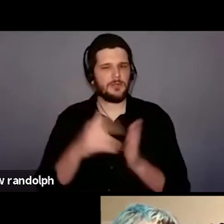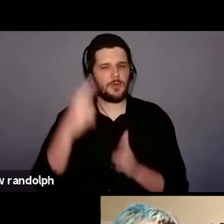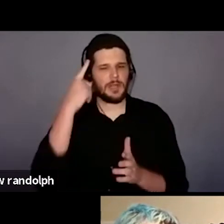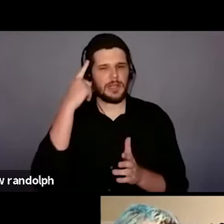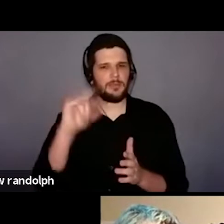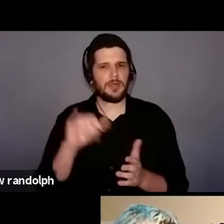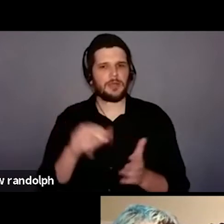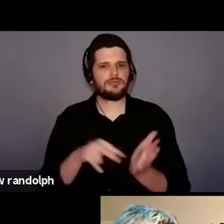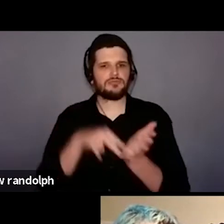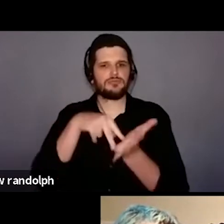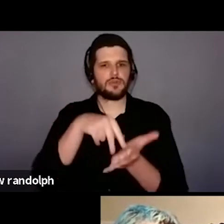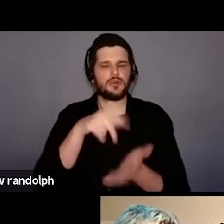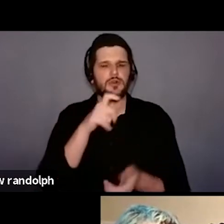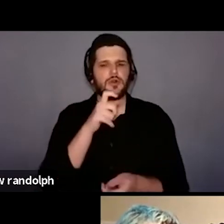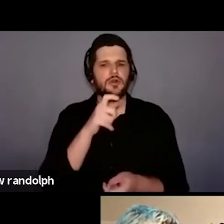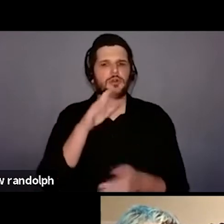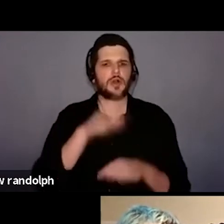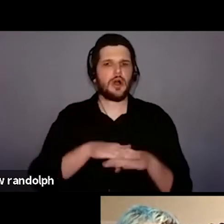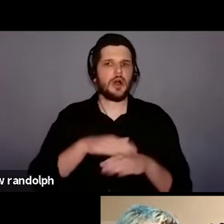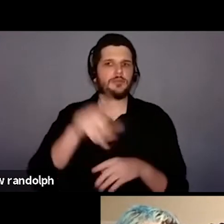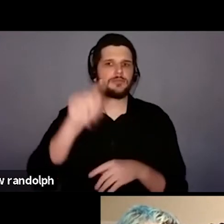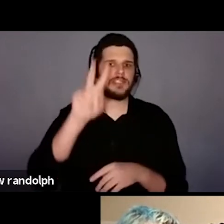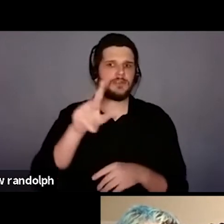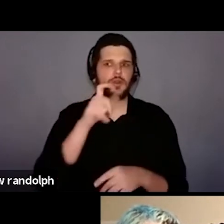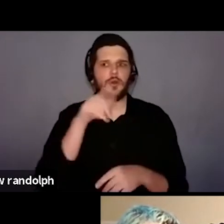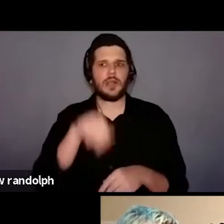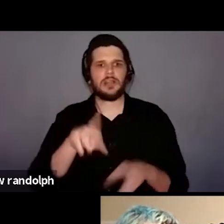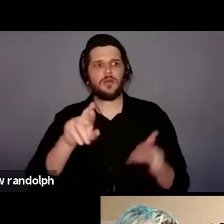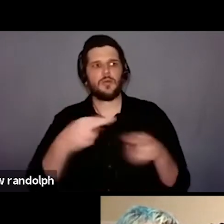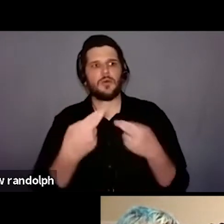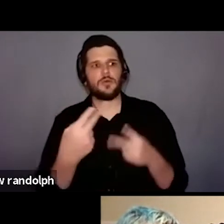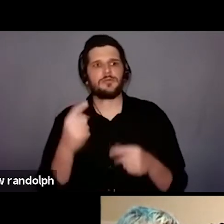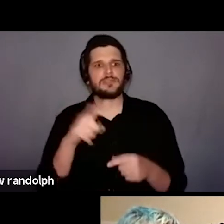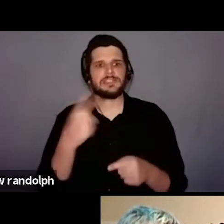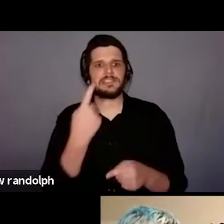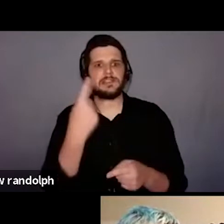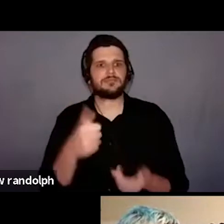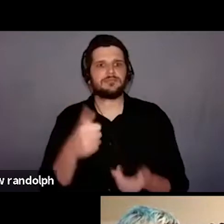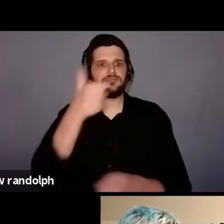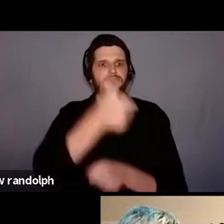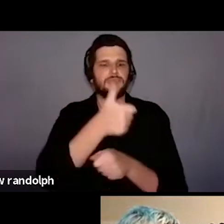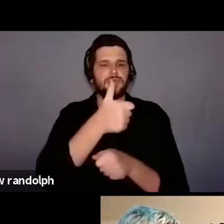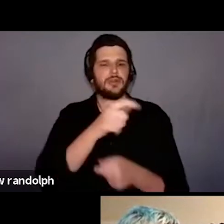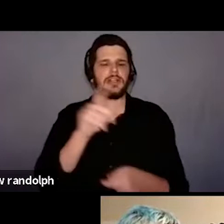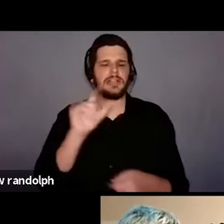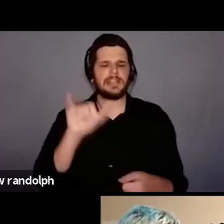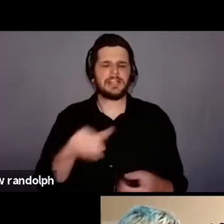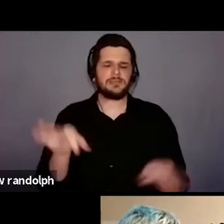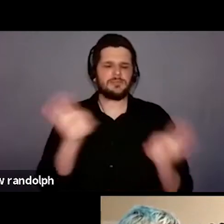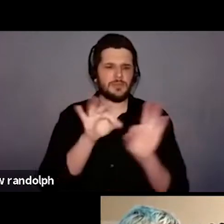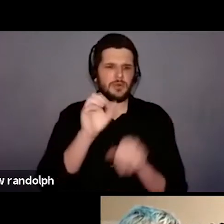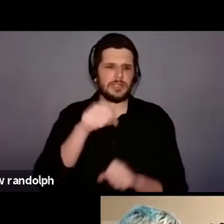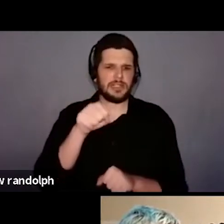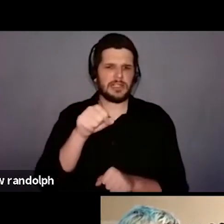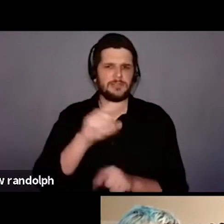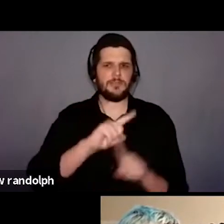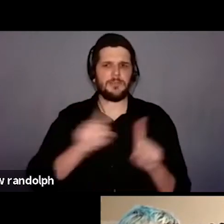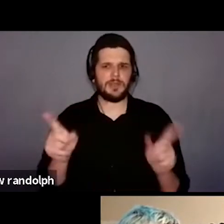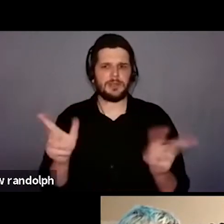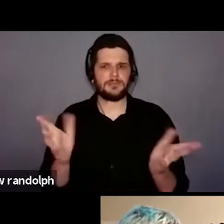representation, who's on screen, who's in the room. And that's important, obviously, it's important.